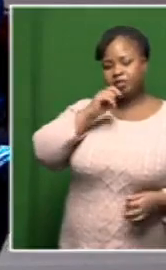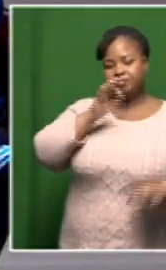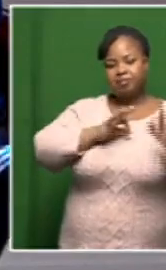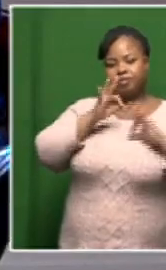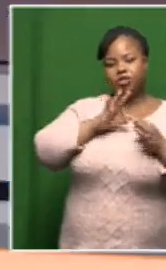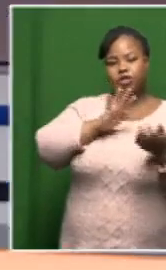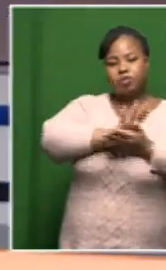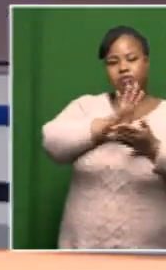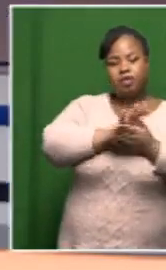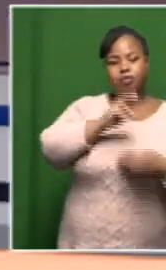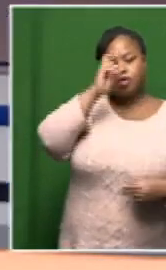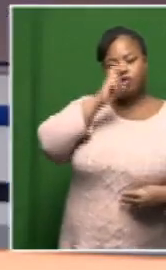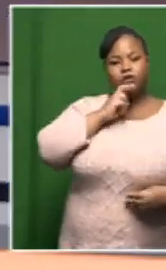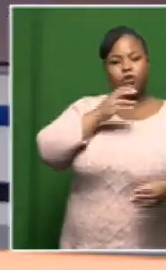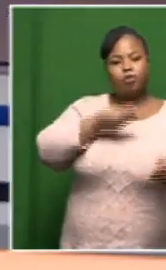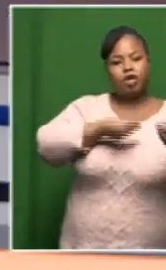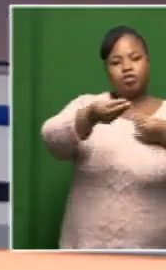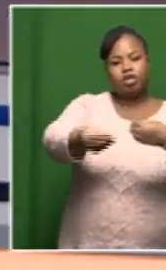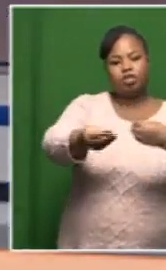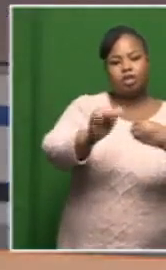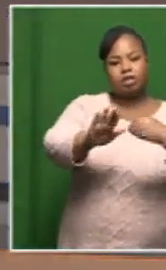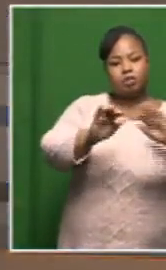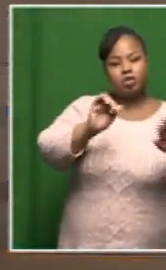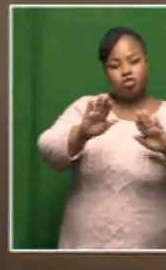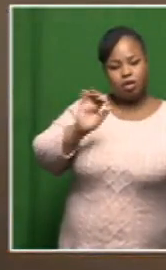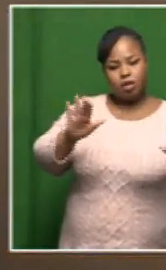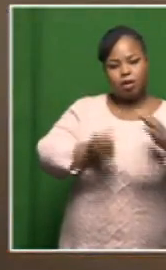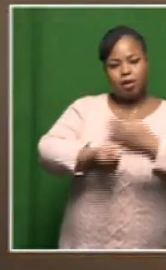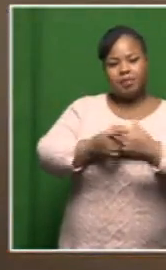project Print Portfolio Exchange exhibition that's opening at the Springs